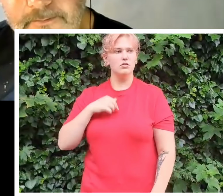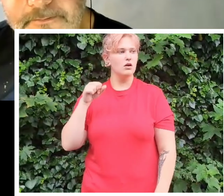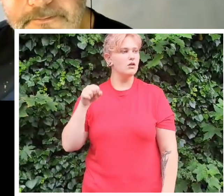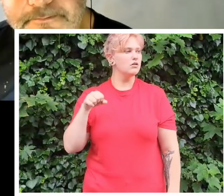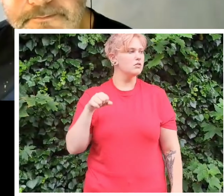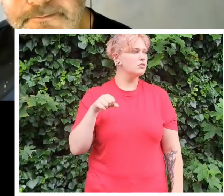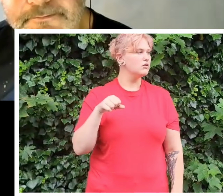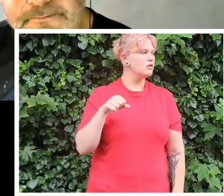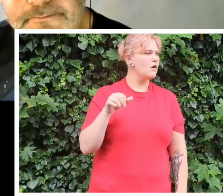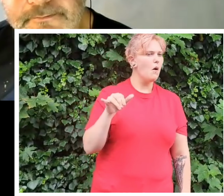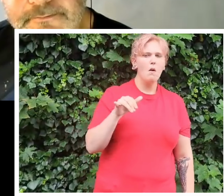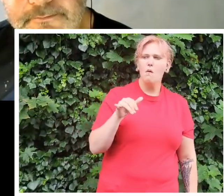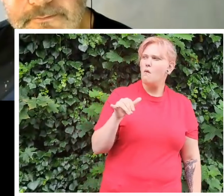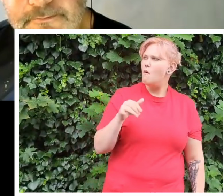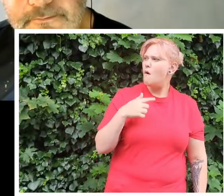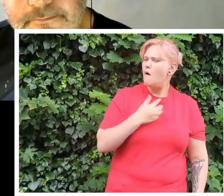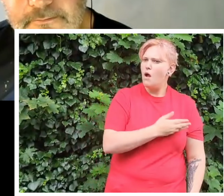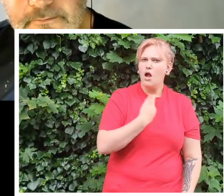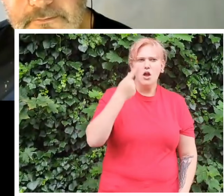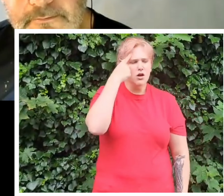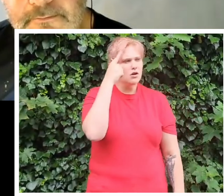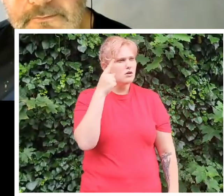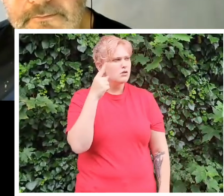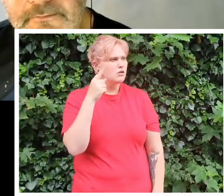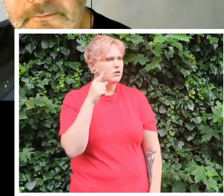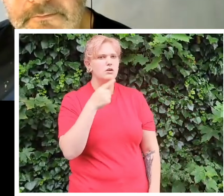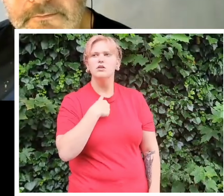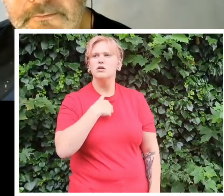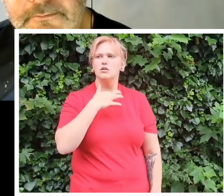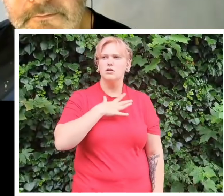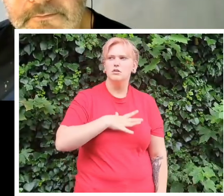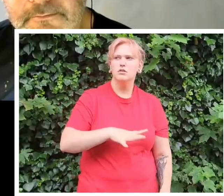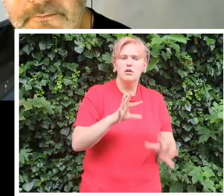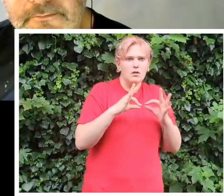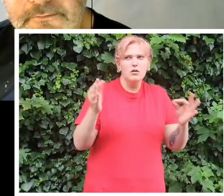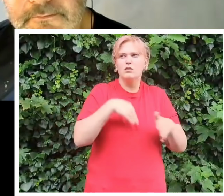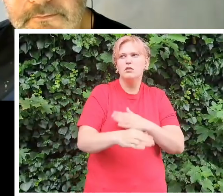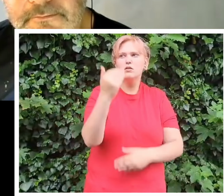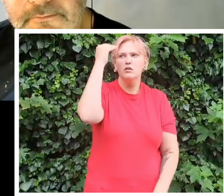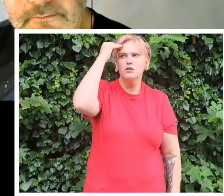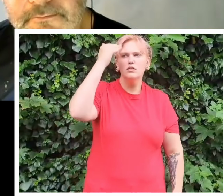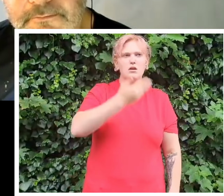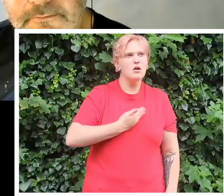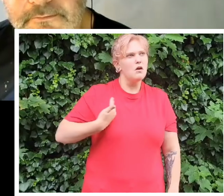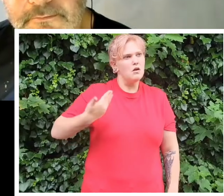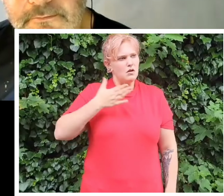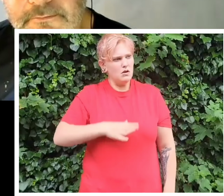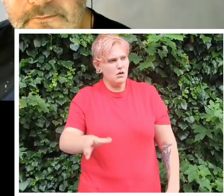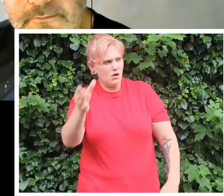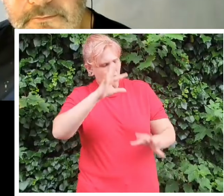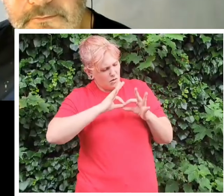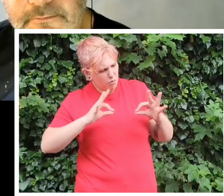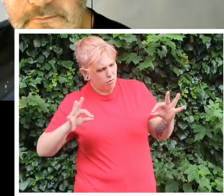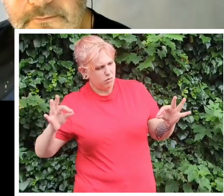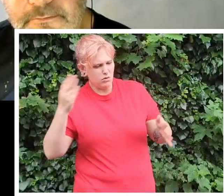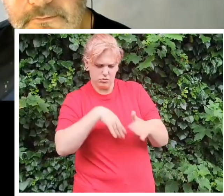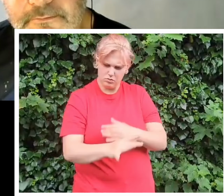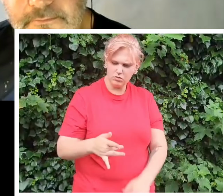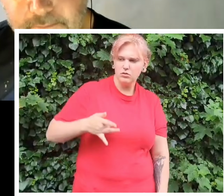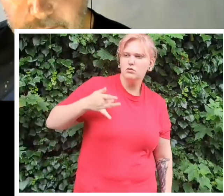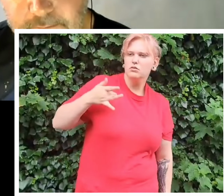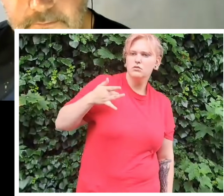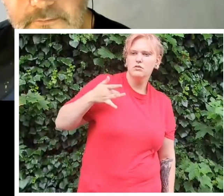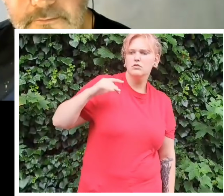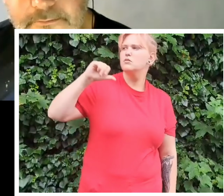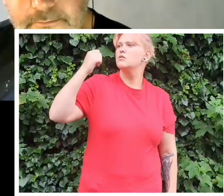Yeah. I just think that I needed peace in my mind. I just needed peace in my